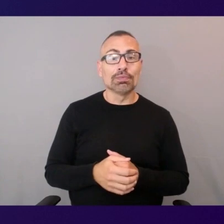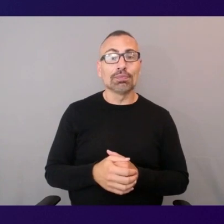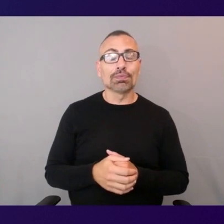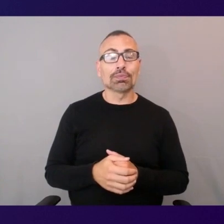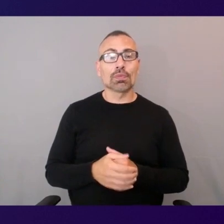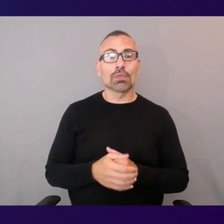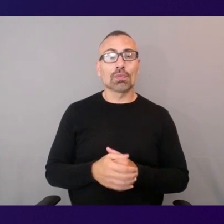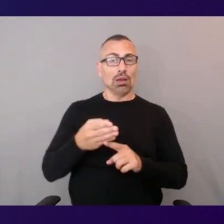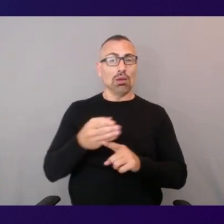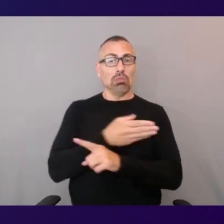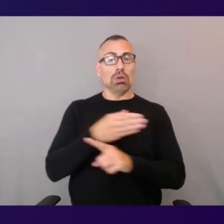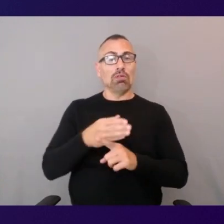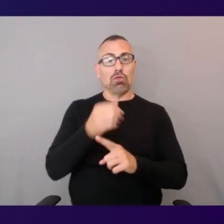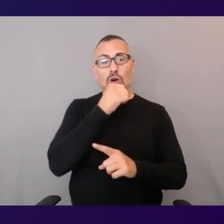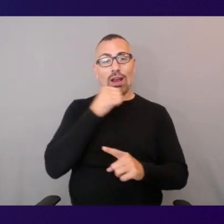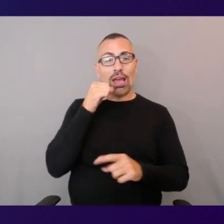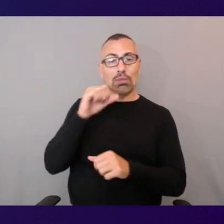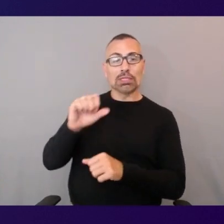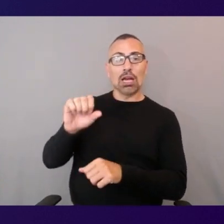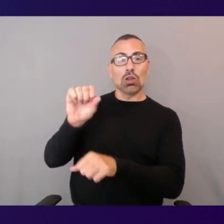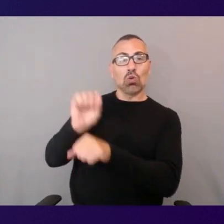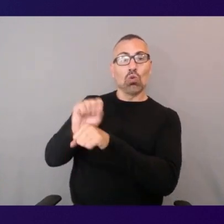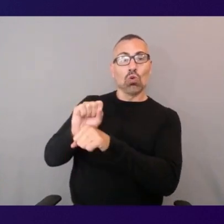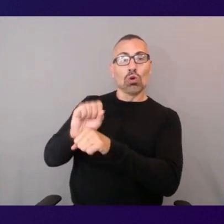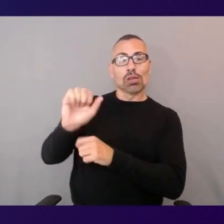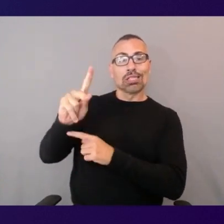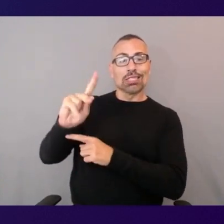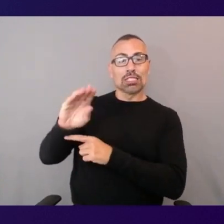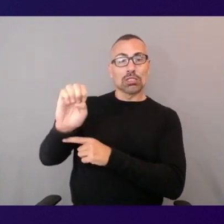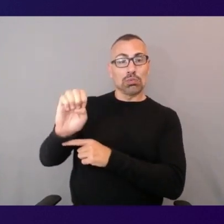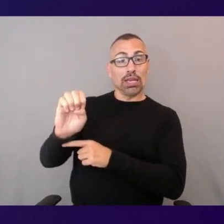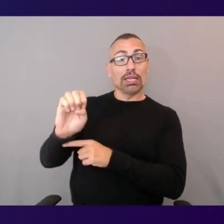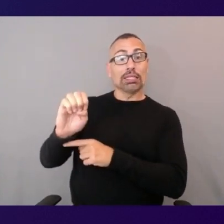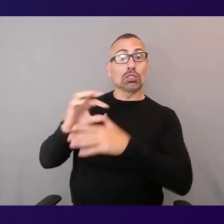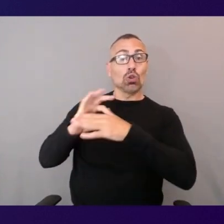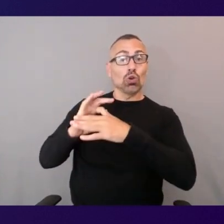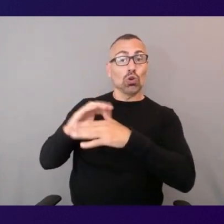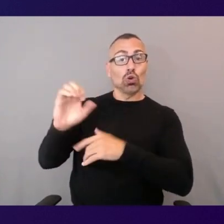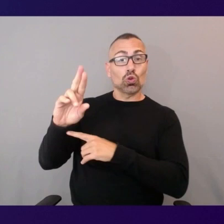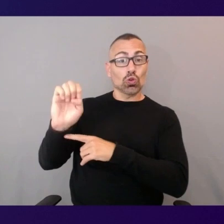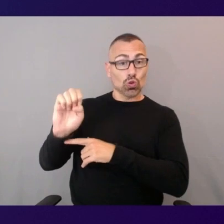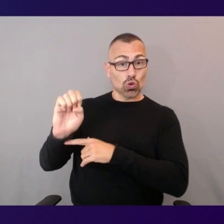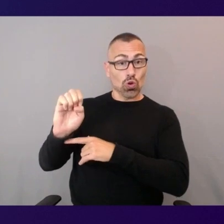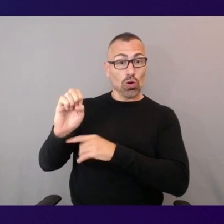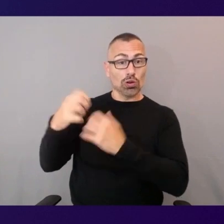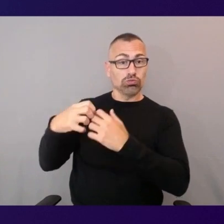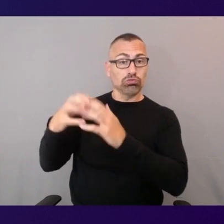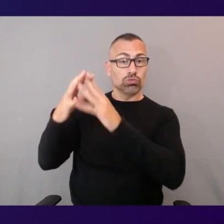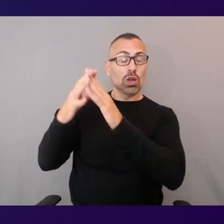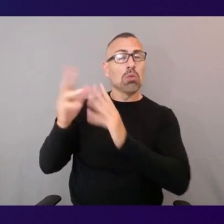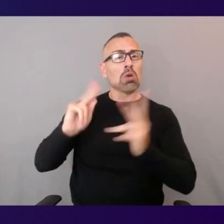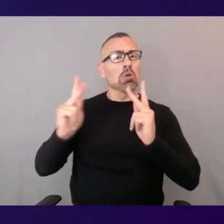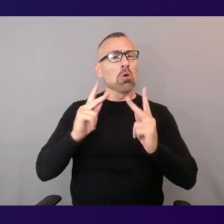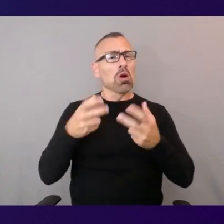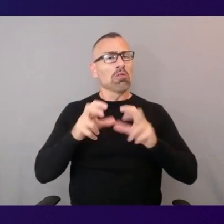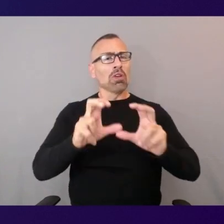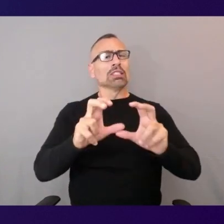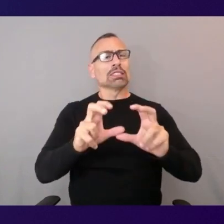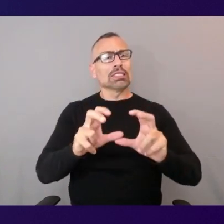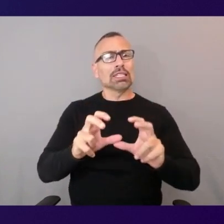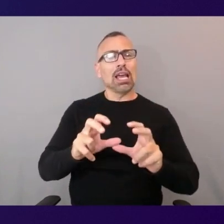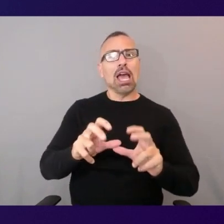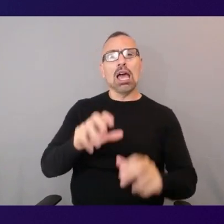had talked to some customers that were heavily invested in VMware Horizon, and they wanted